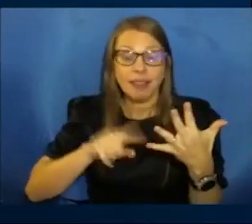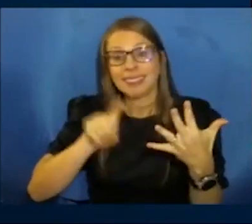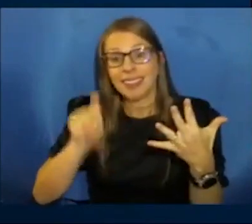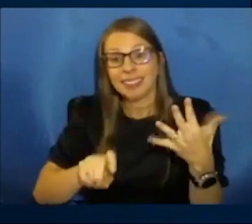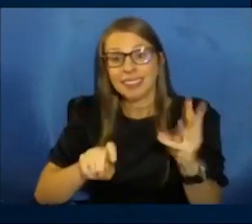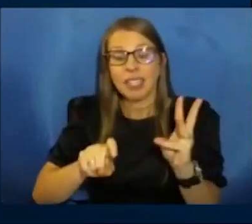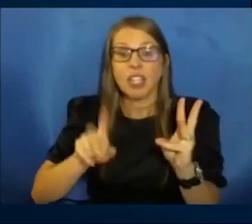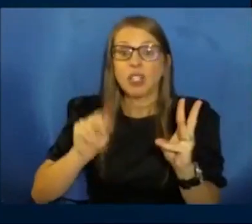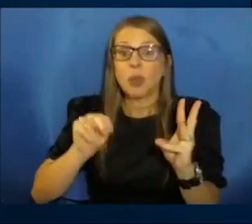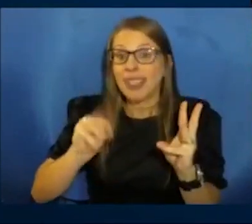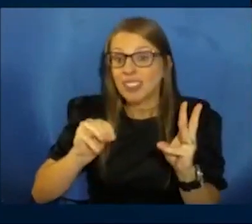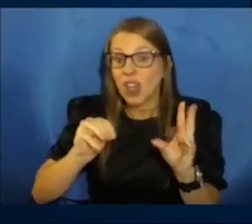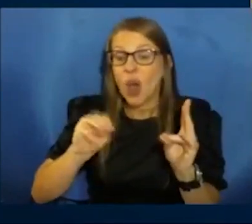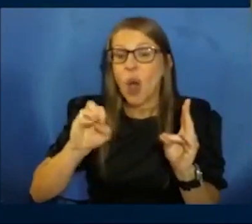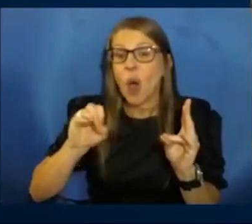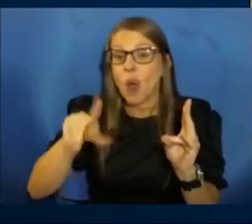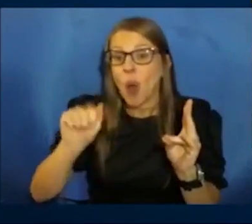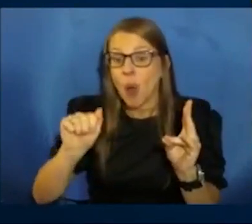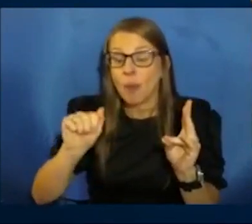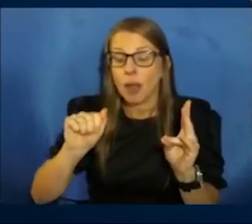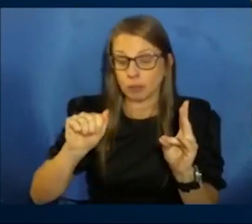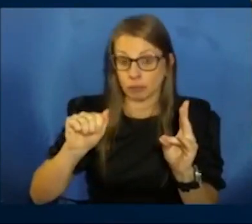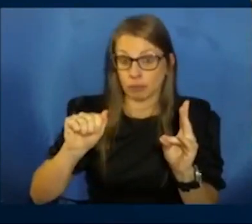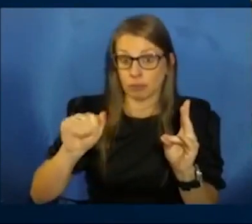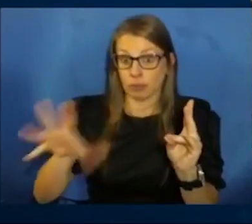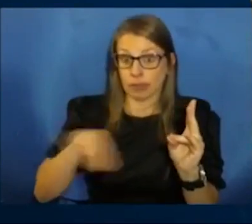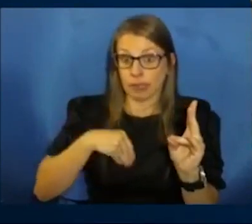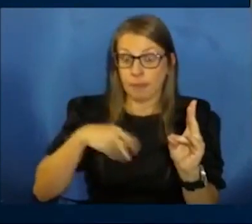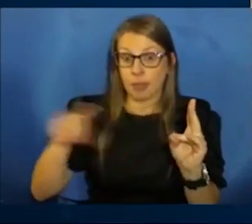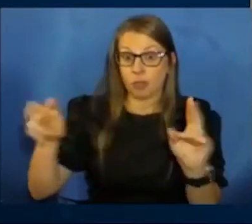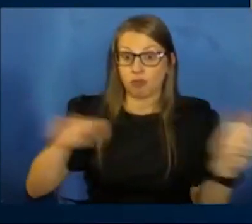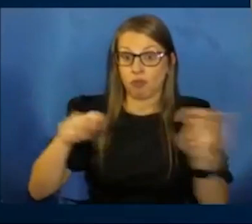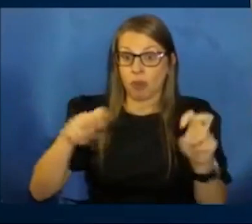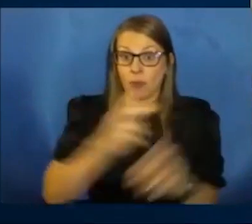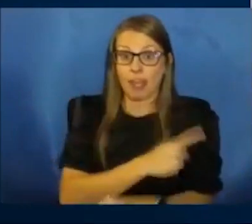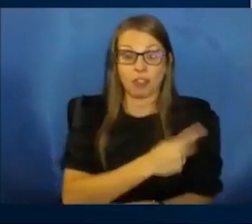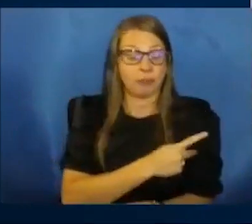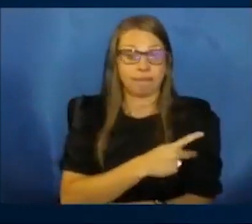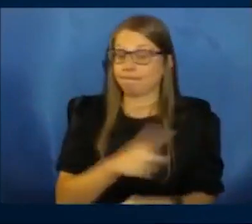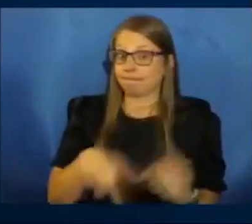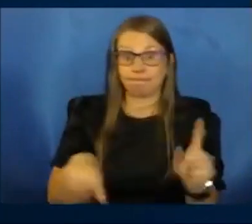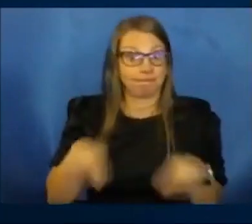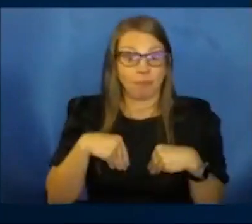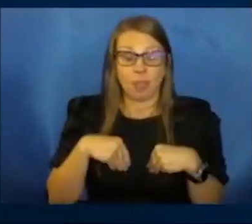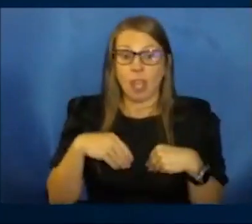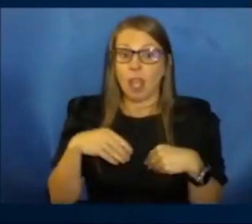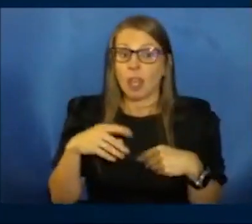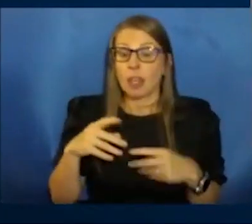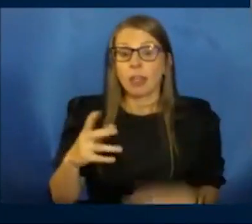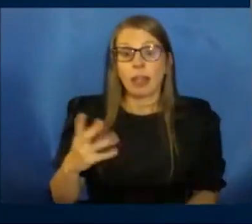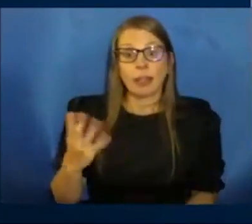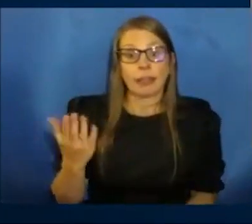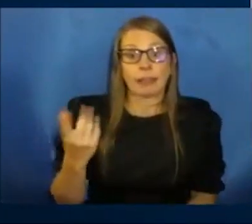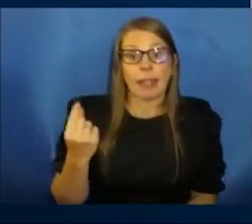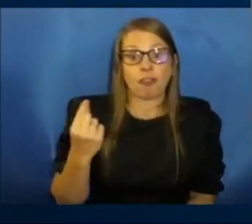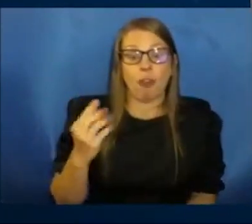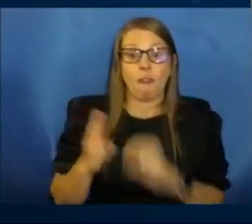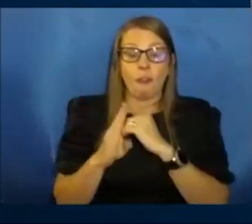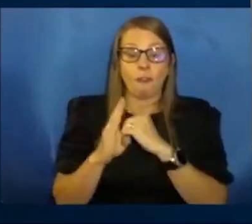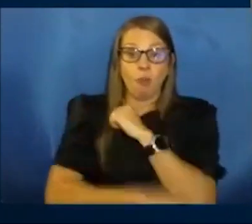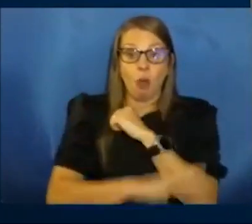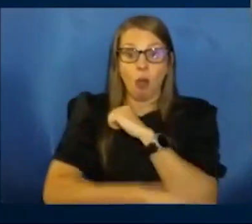or running in a race, going out to the park, enjoy the weather while we can. And please, keep yourself and your family and your